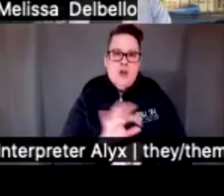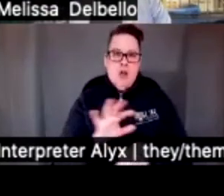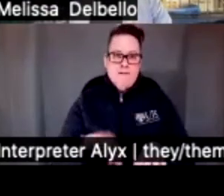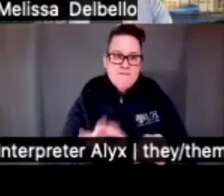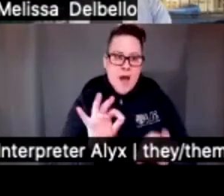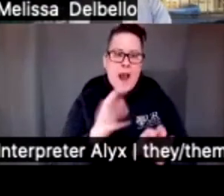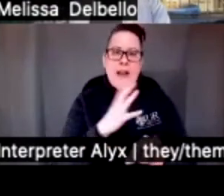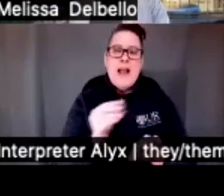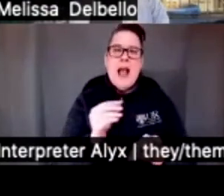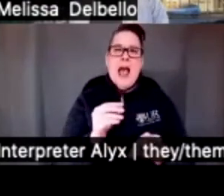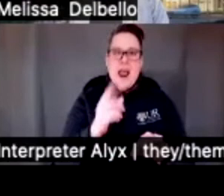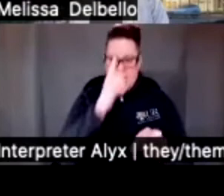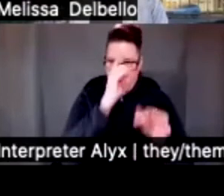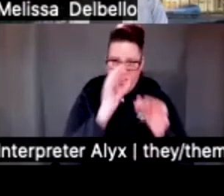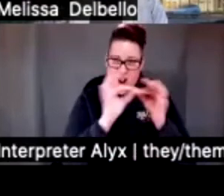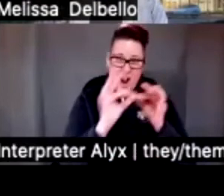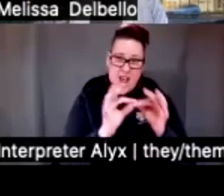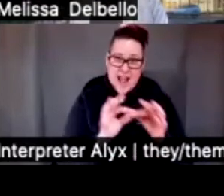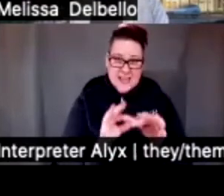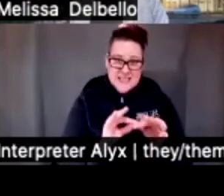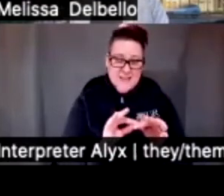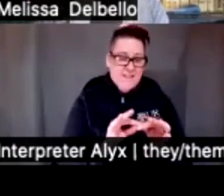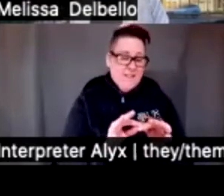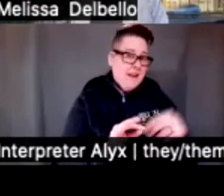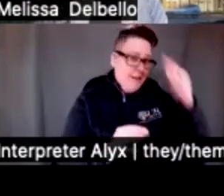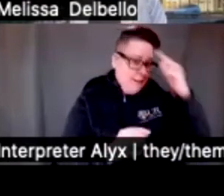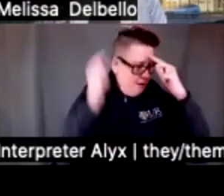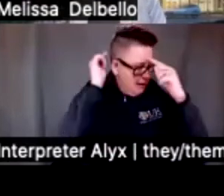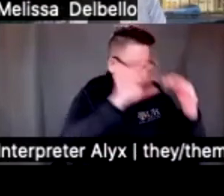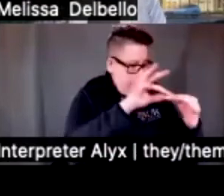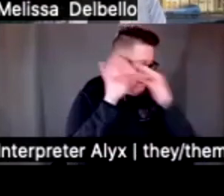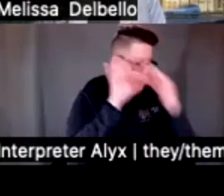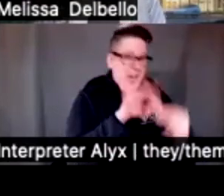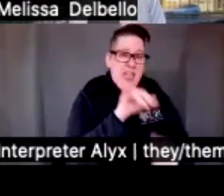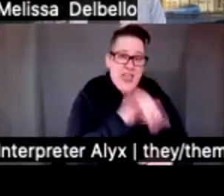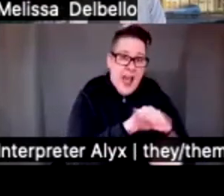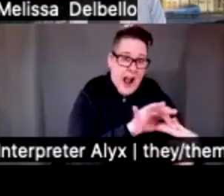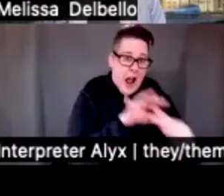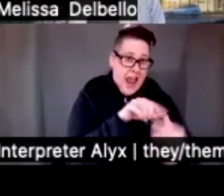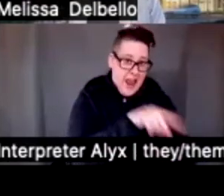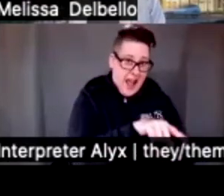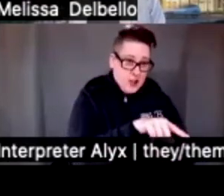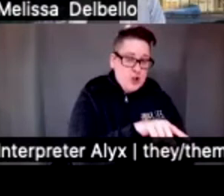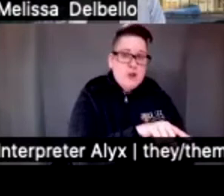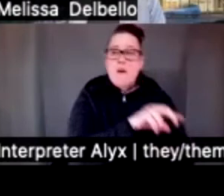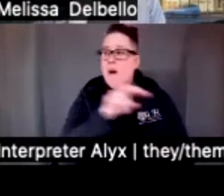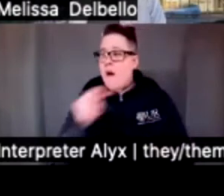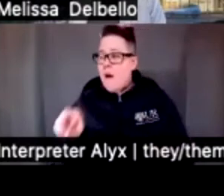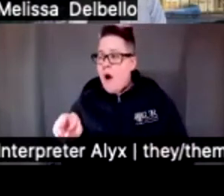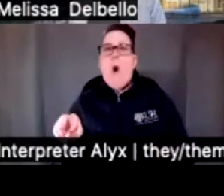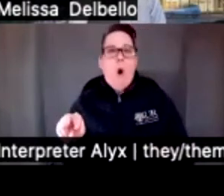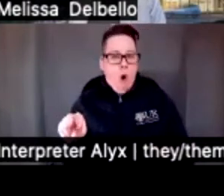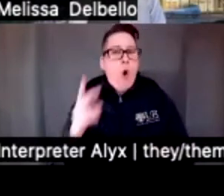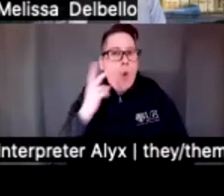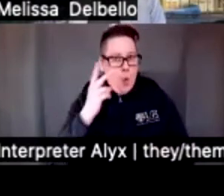functional connectivity between these prefrontal and amygdala regions, what you see is that those changes are